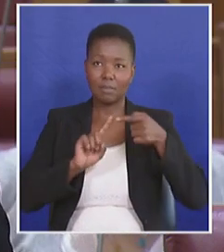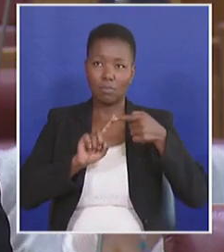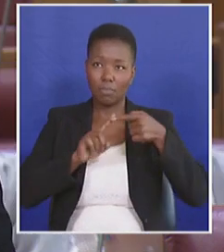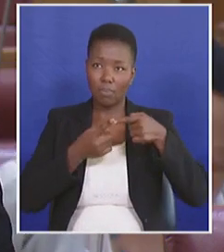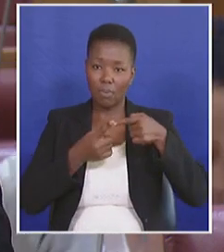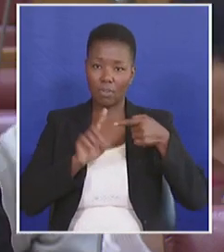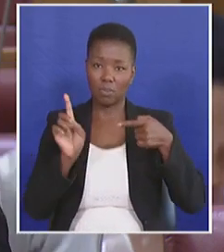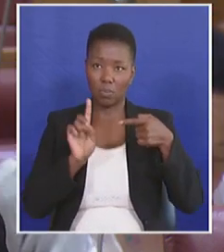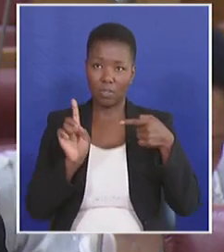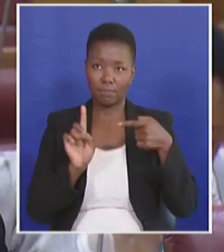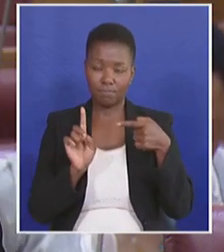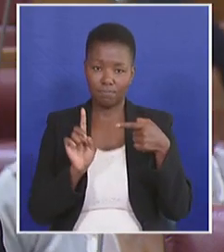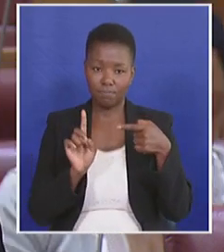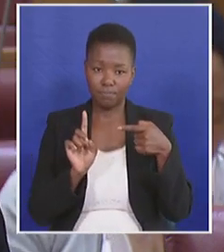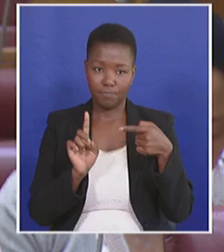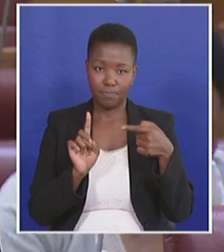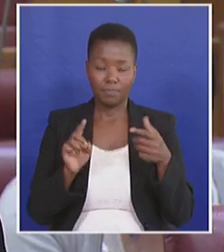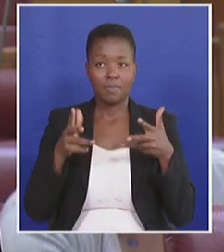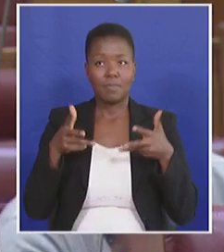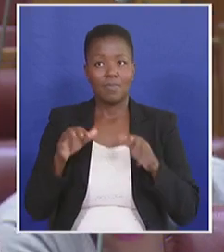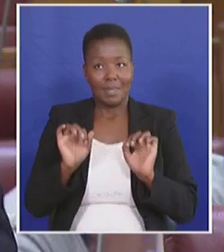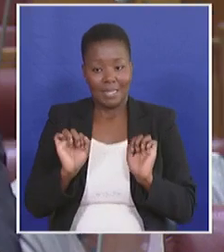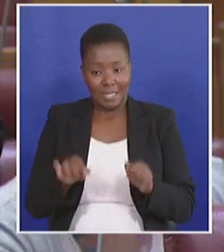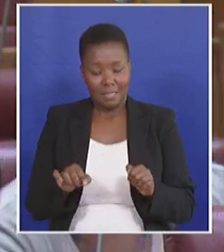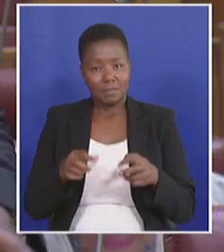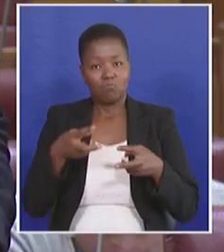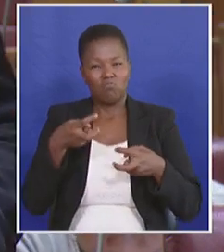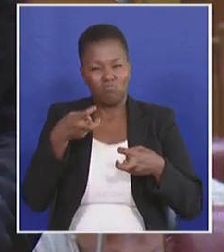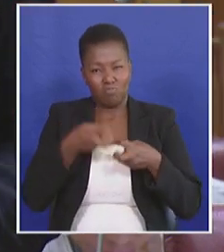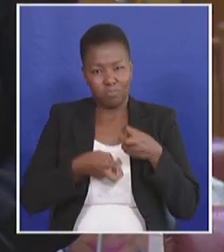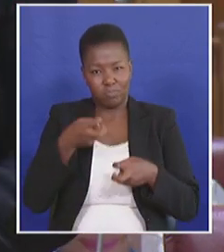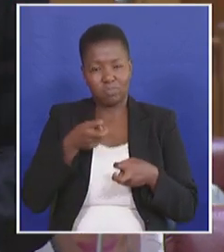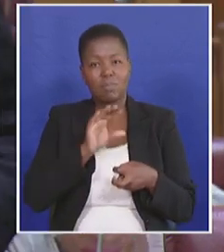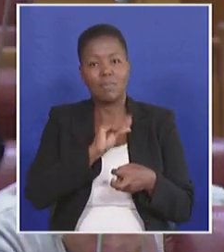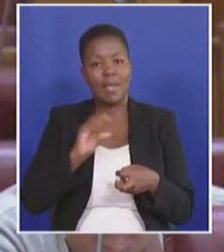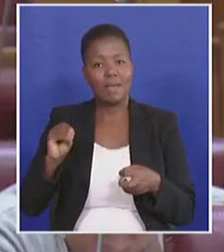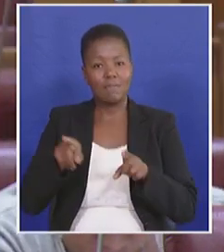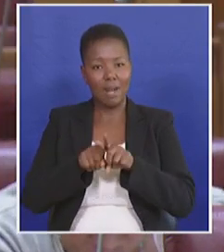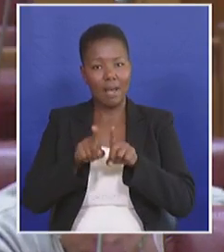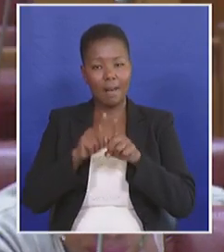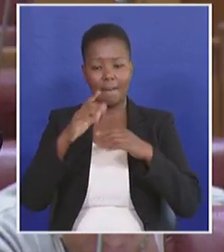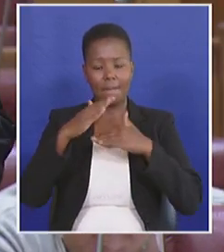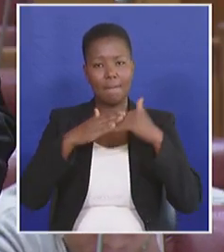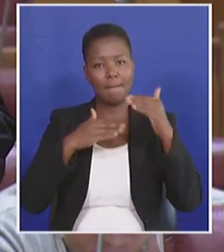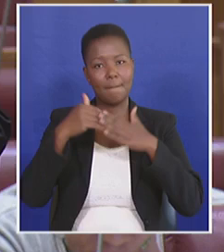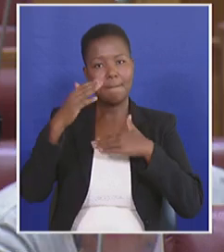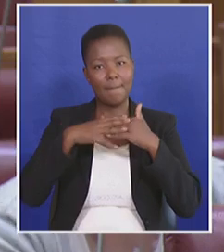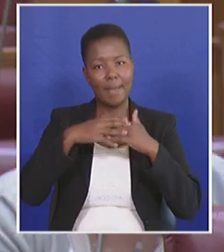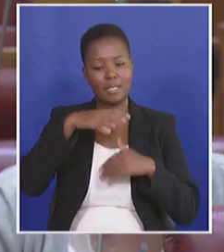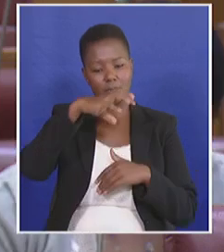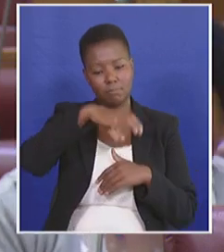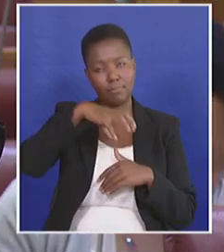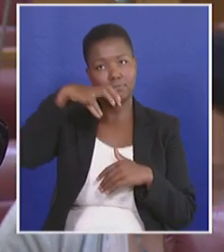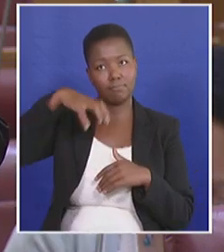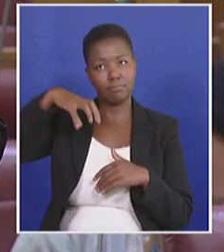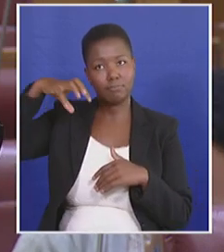is that there are challenges that when it comes to issues of infrastructure, generally speaking,